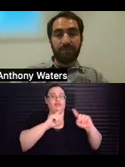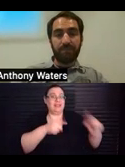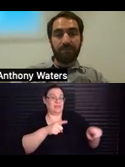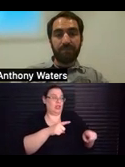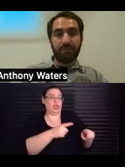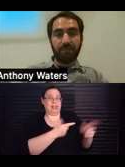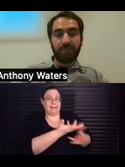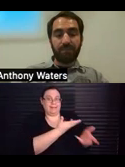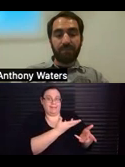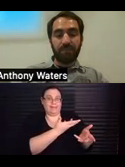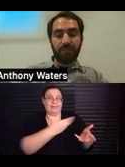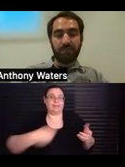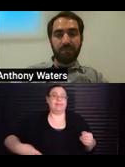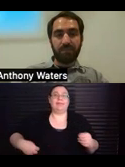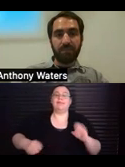Amazing.